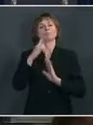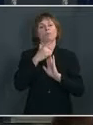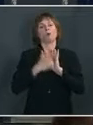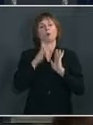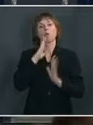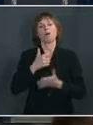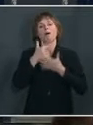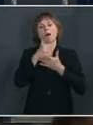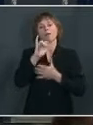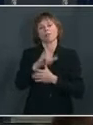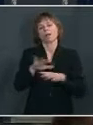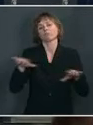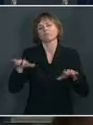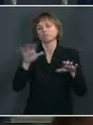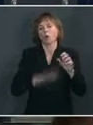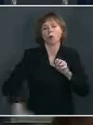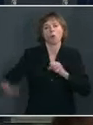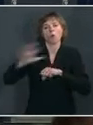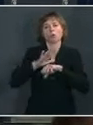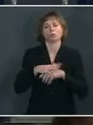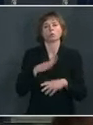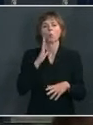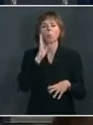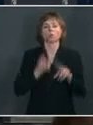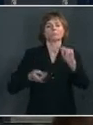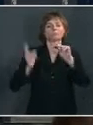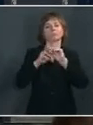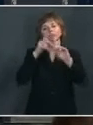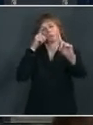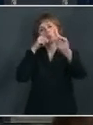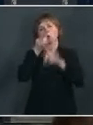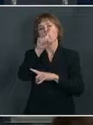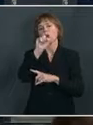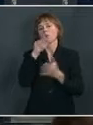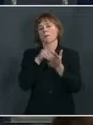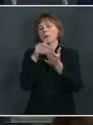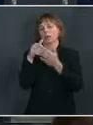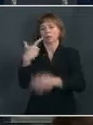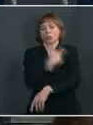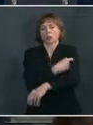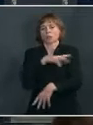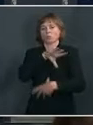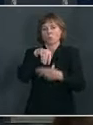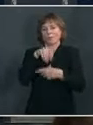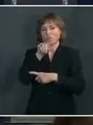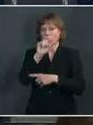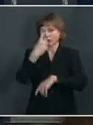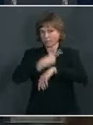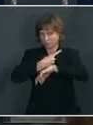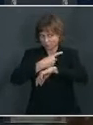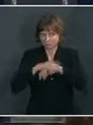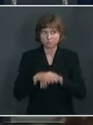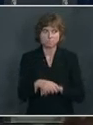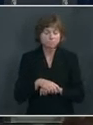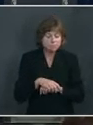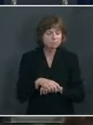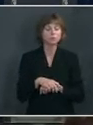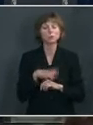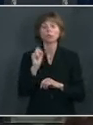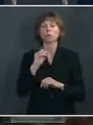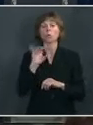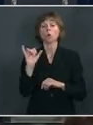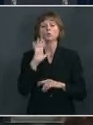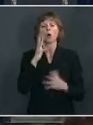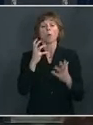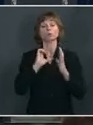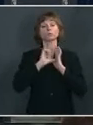us in our vaccination efforts with the continued goal of 100 million shots in 100 days. Also today, I just wanted to point you to, which you may have all seen,